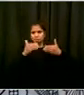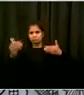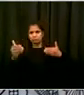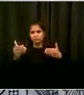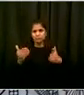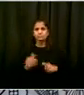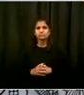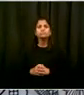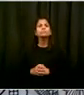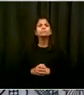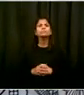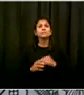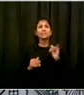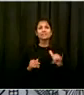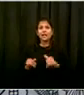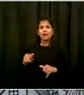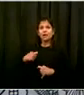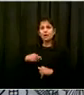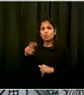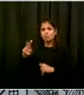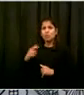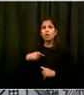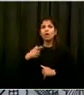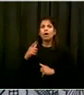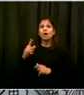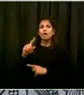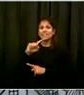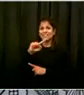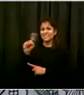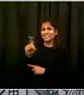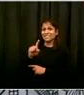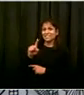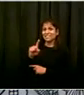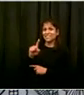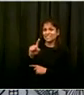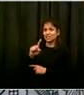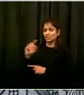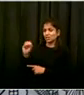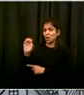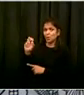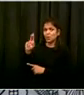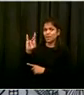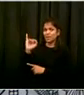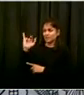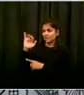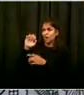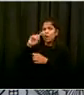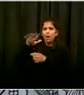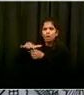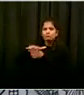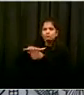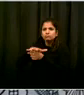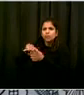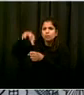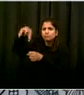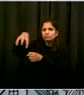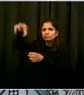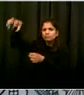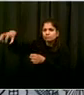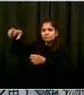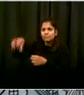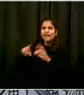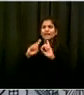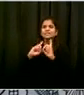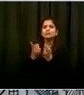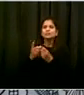zones that the state has put forward. And this is based on the information that our health department derived, which originally